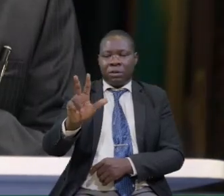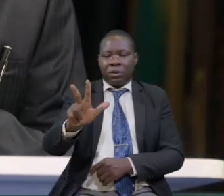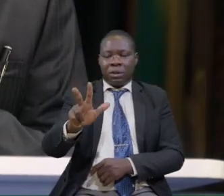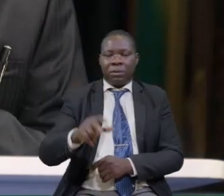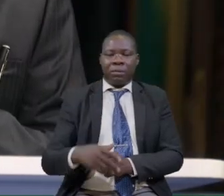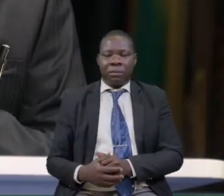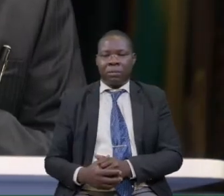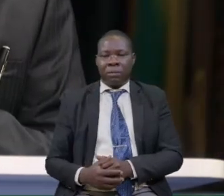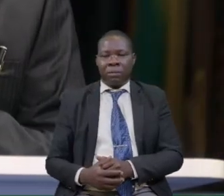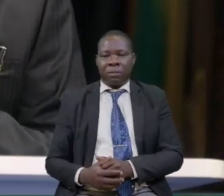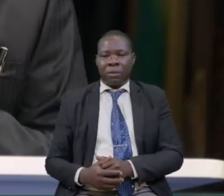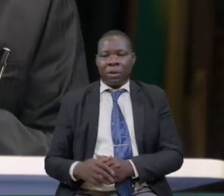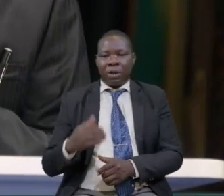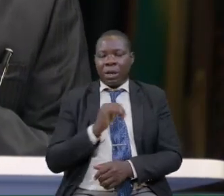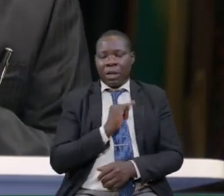+234 91 5444 9263. I take it again,